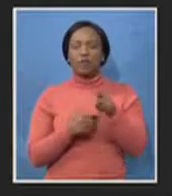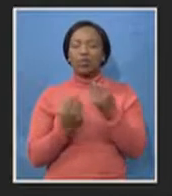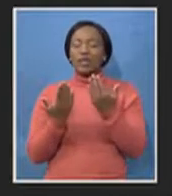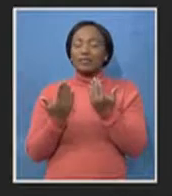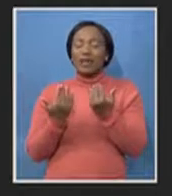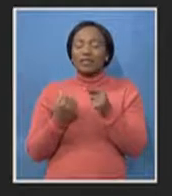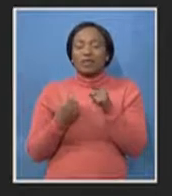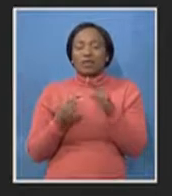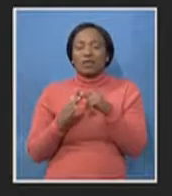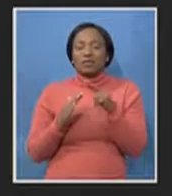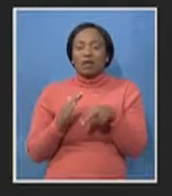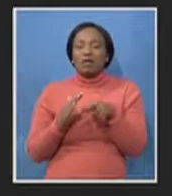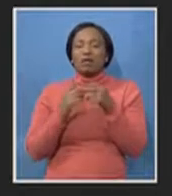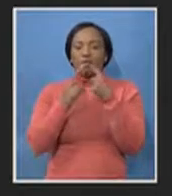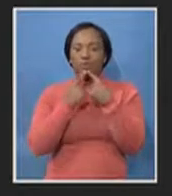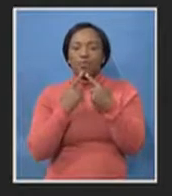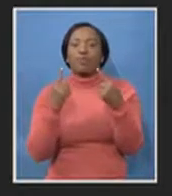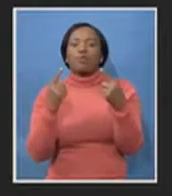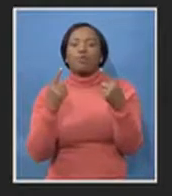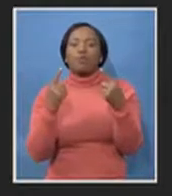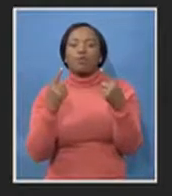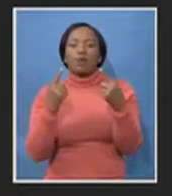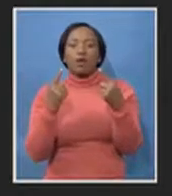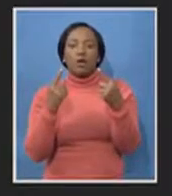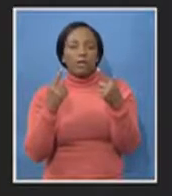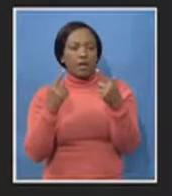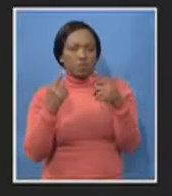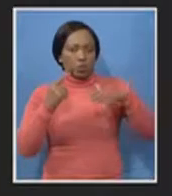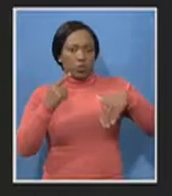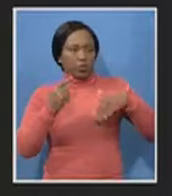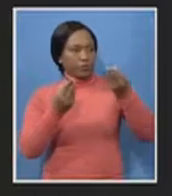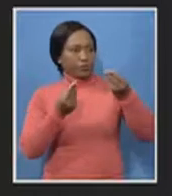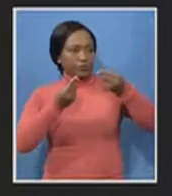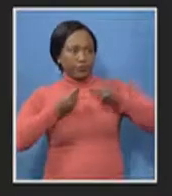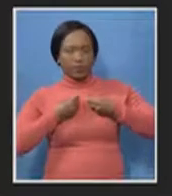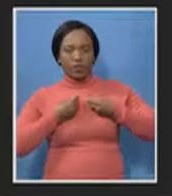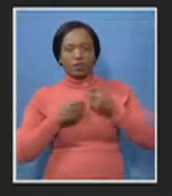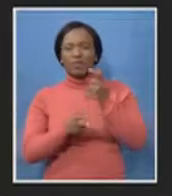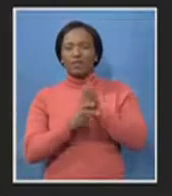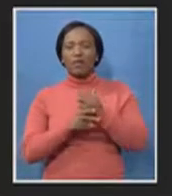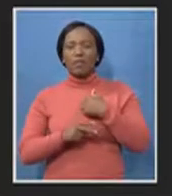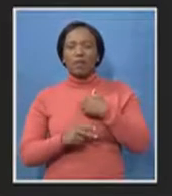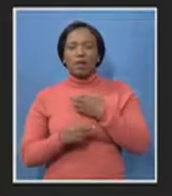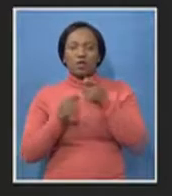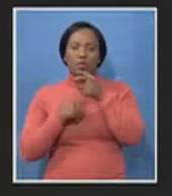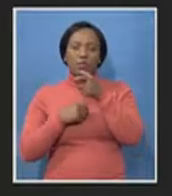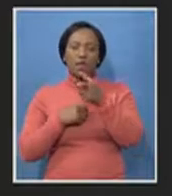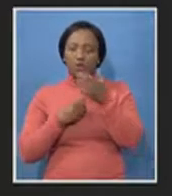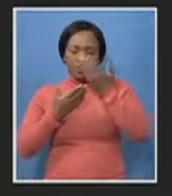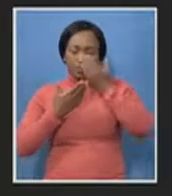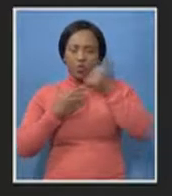yet received those alerts, so it's difficult for me to comment on things that we have not seen. So we will continue